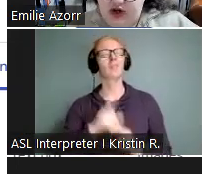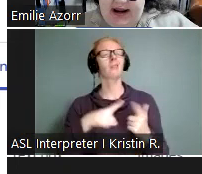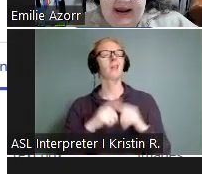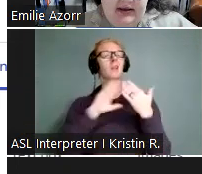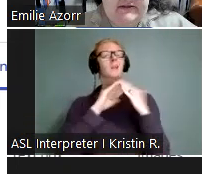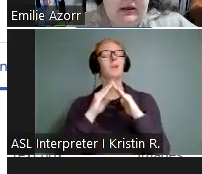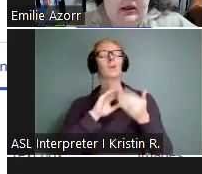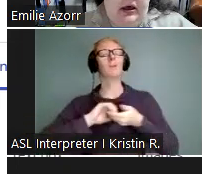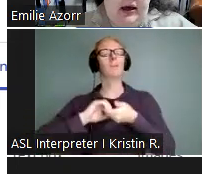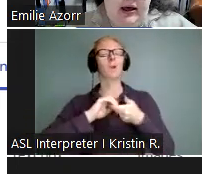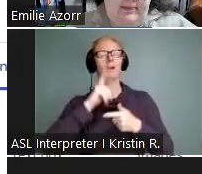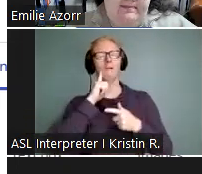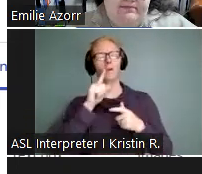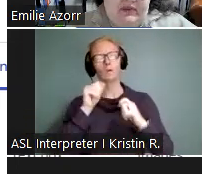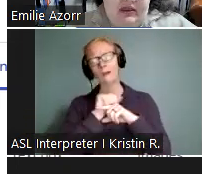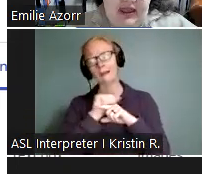partners for trainings,